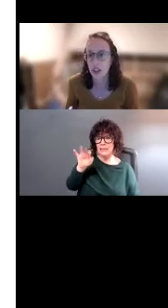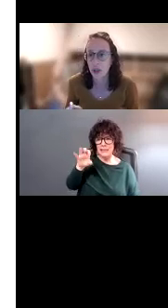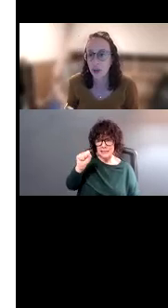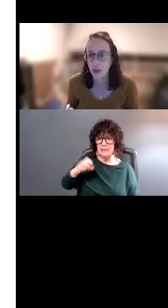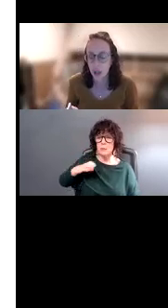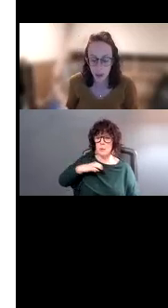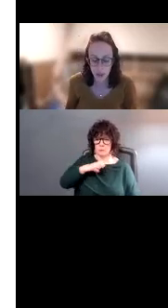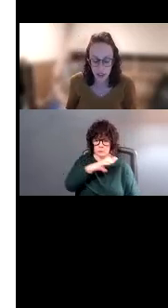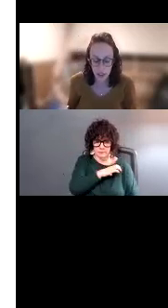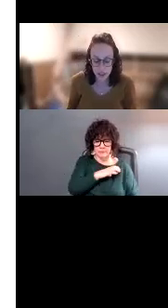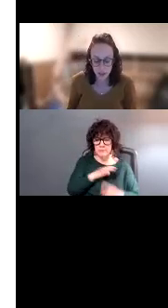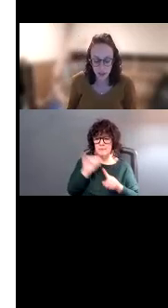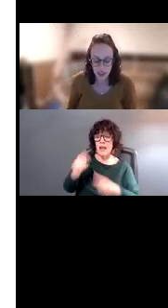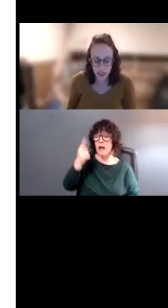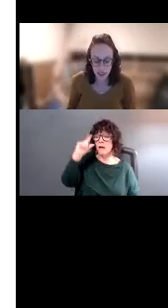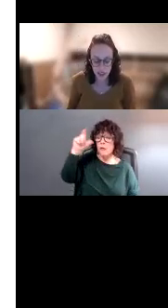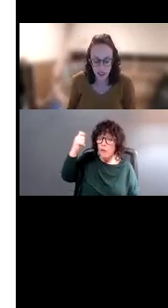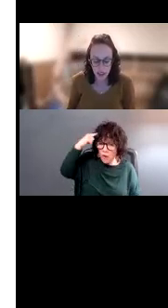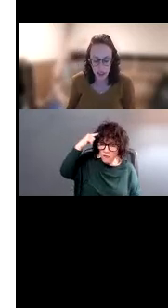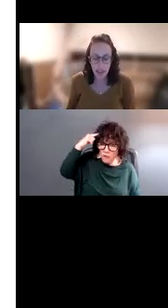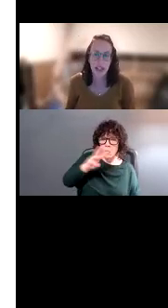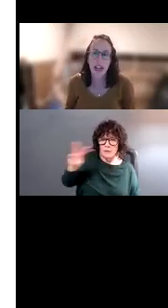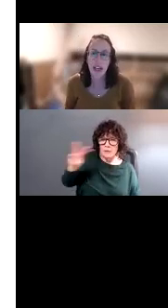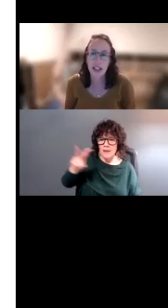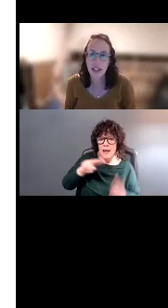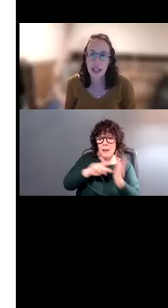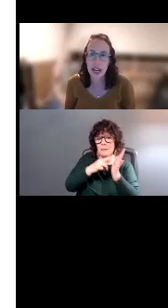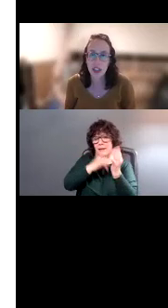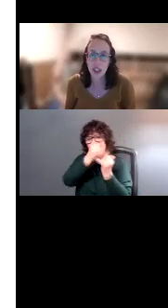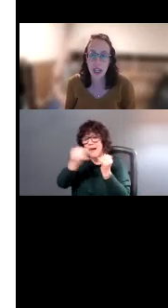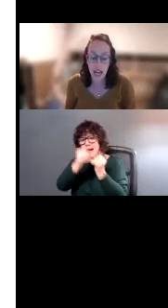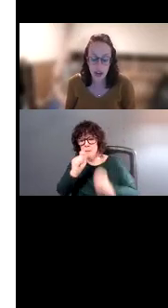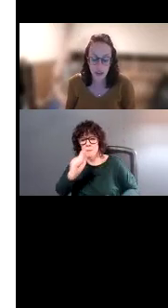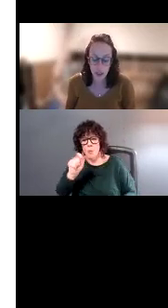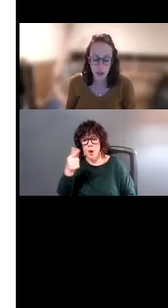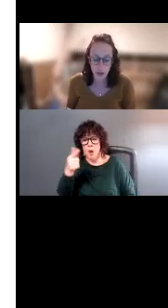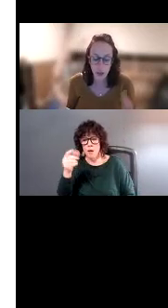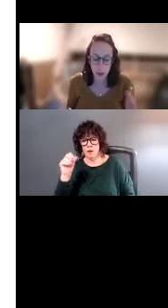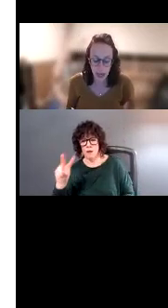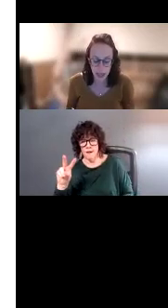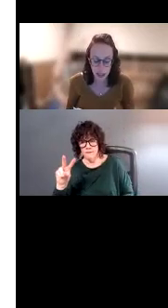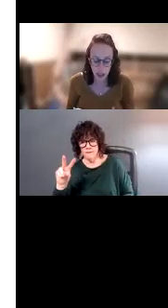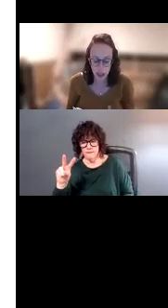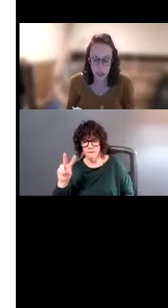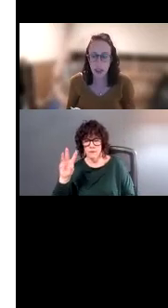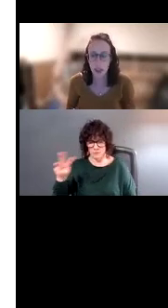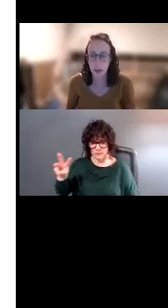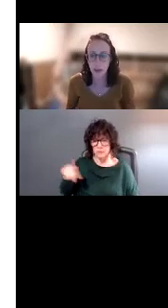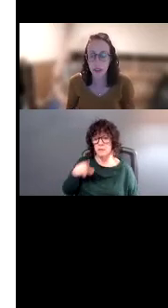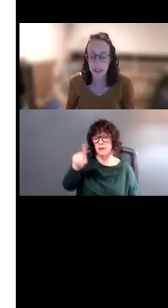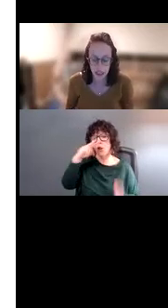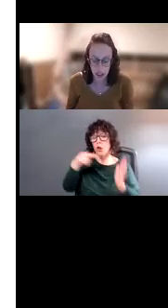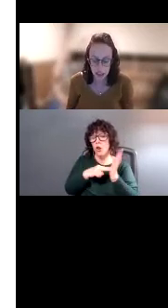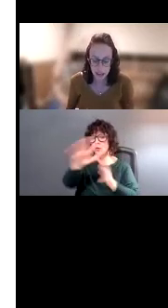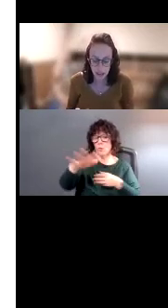into who your provider is for the area. And they actually have a whole page on